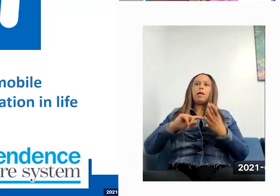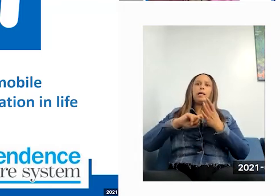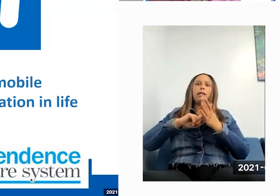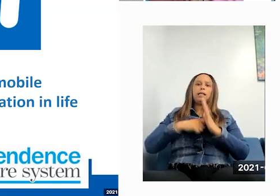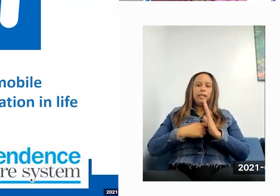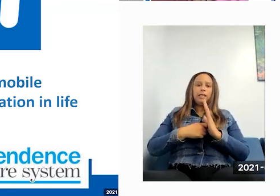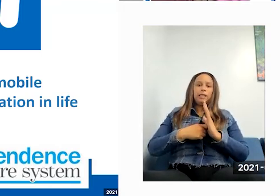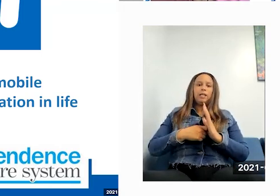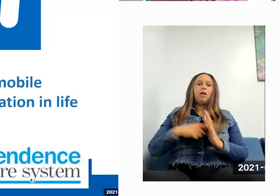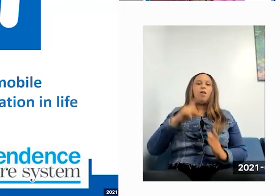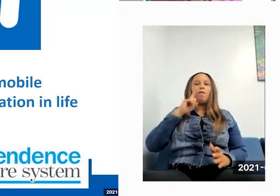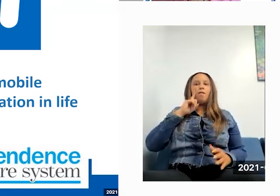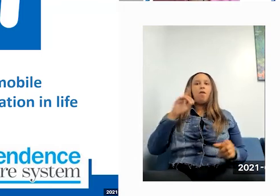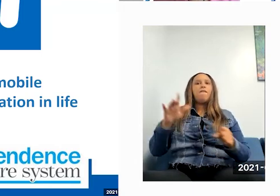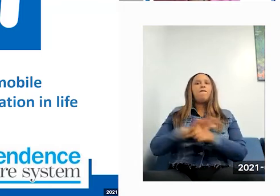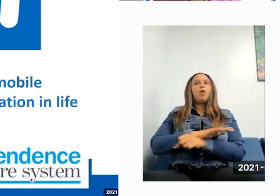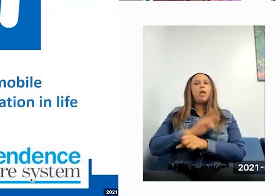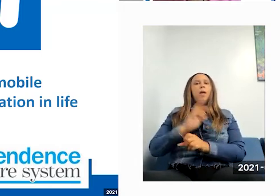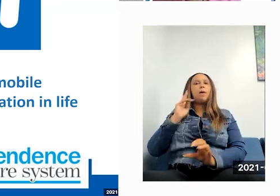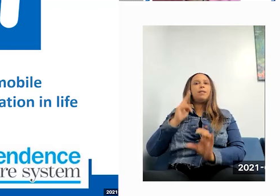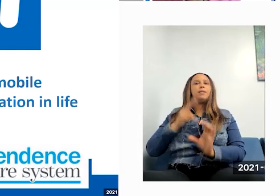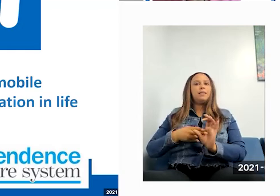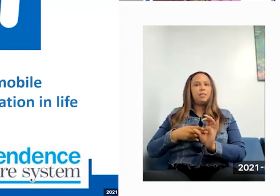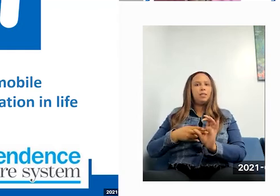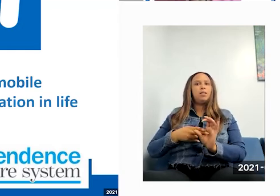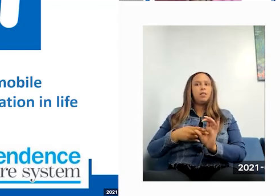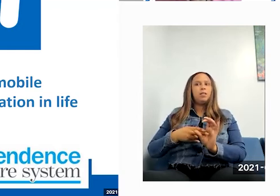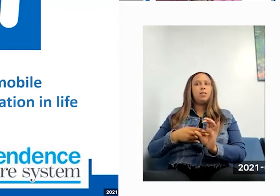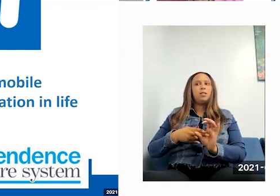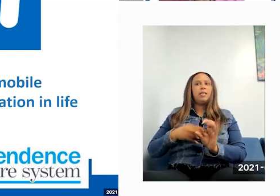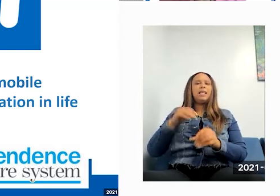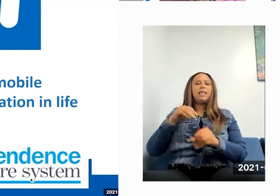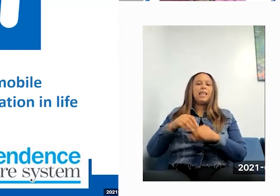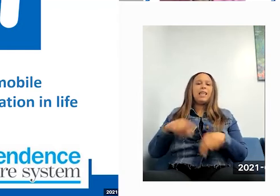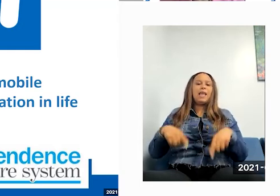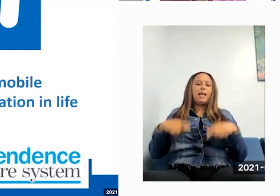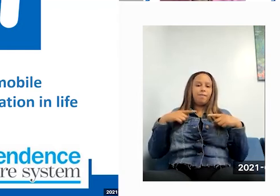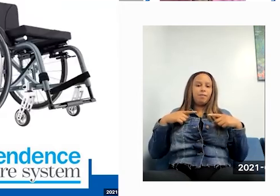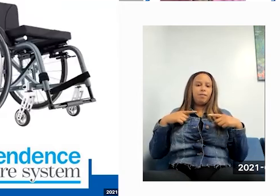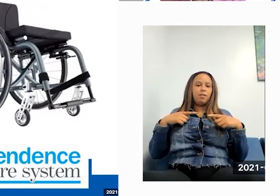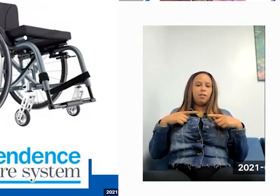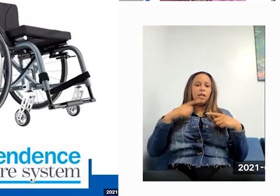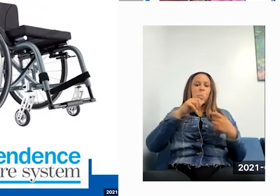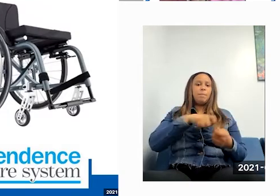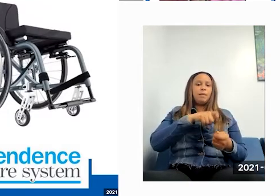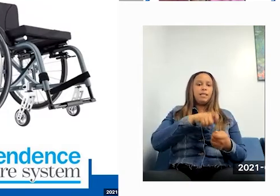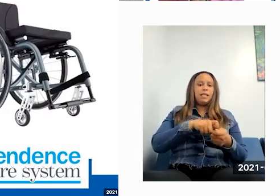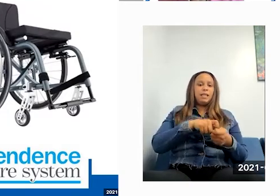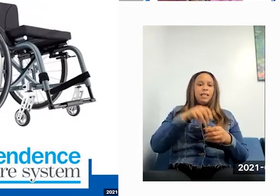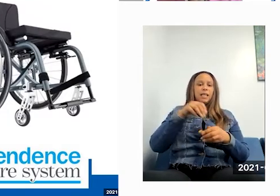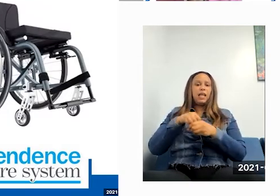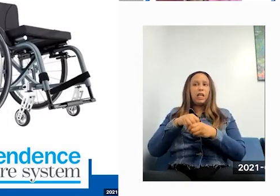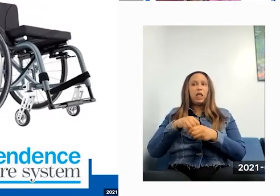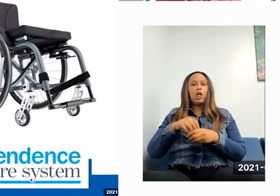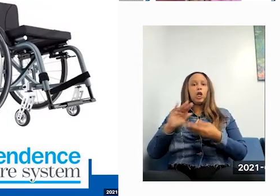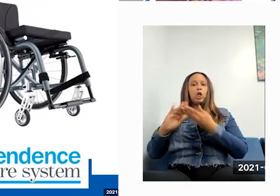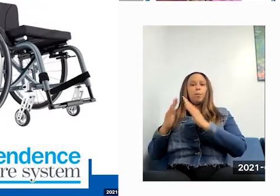being fully participatory in life, particularly in the community as well as in the